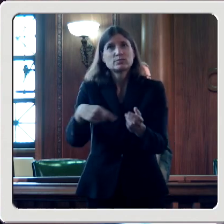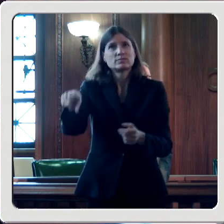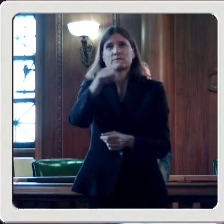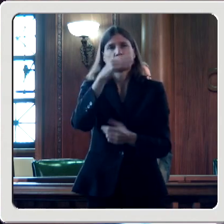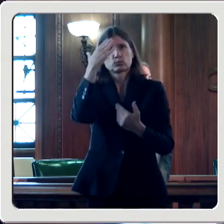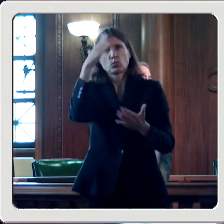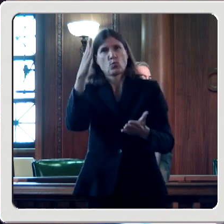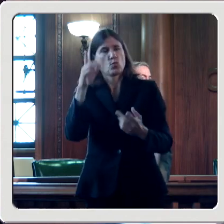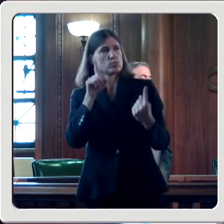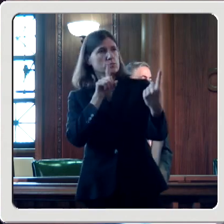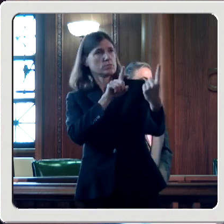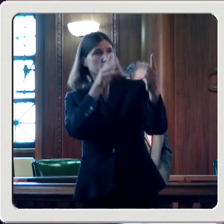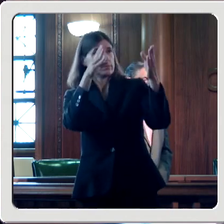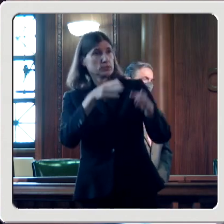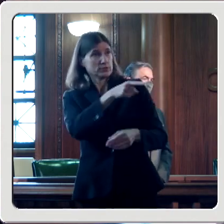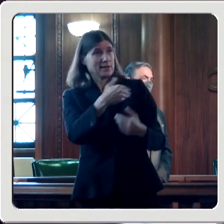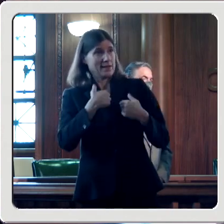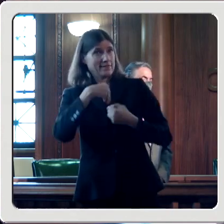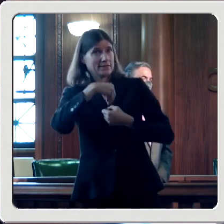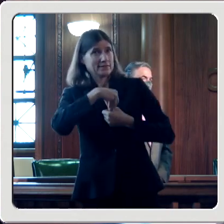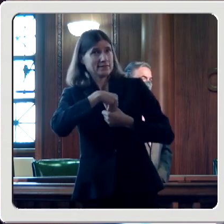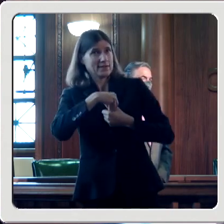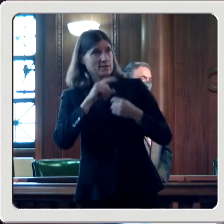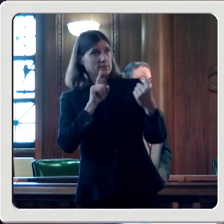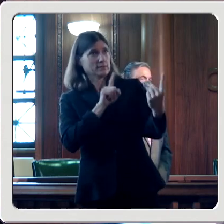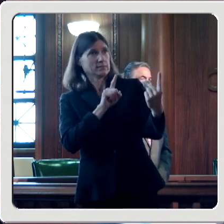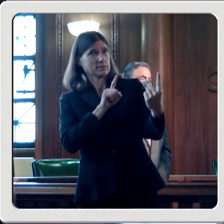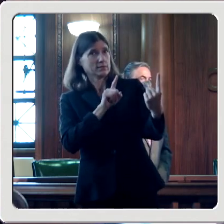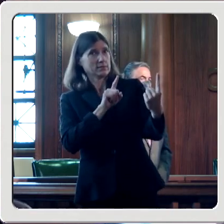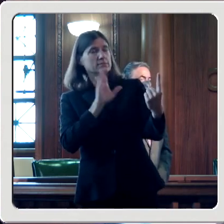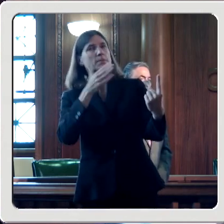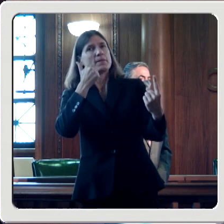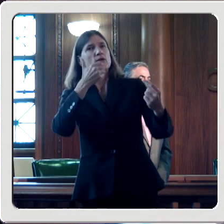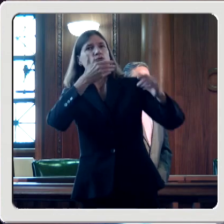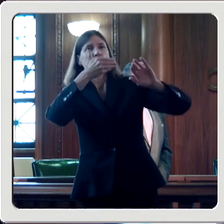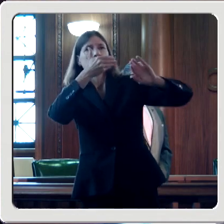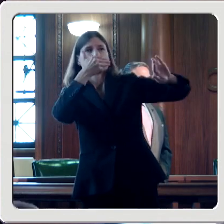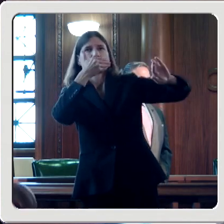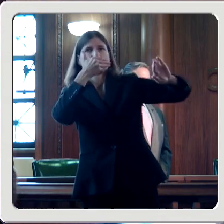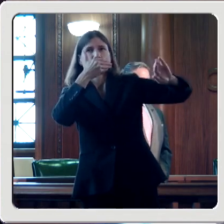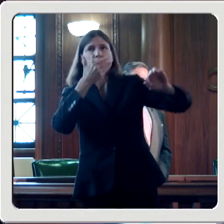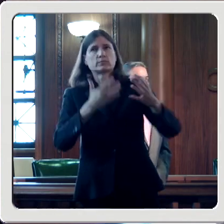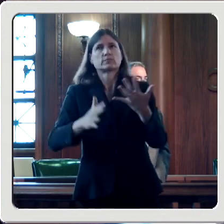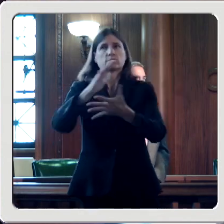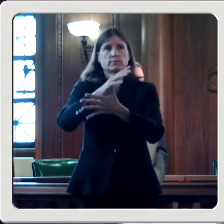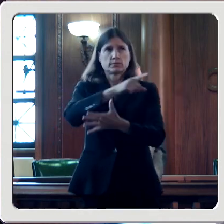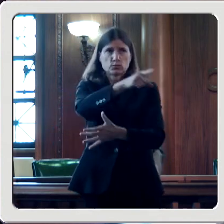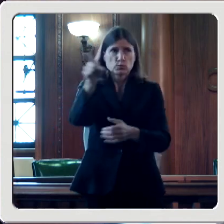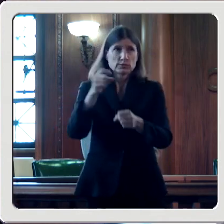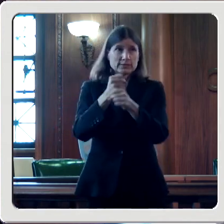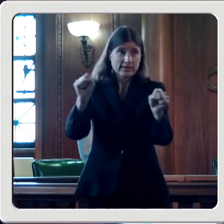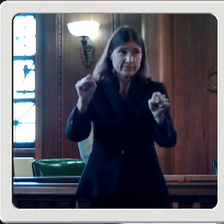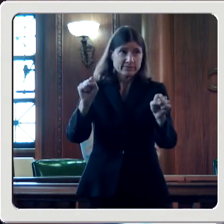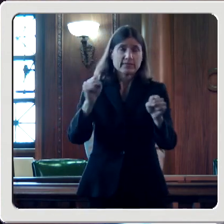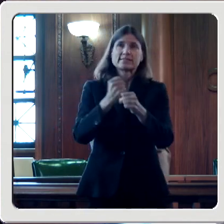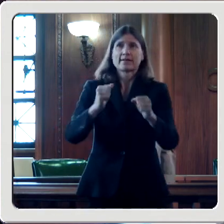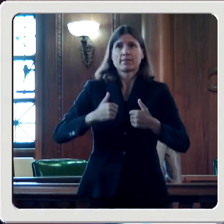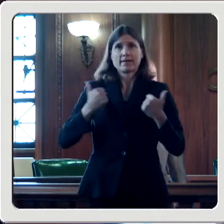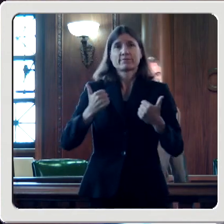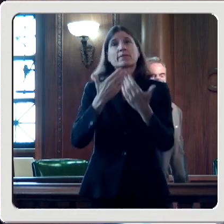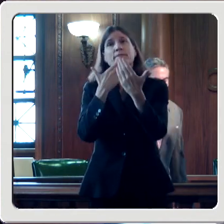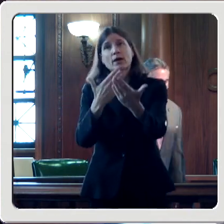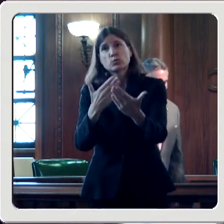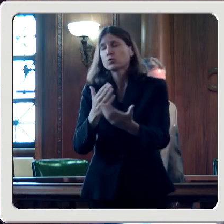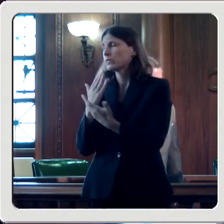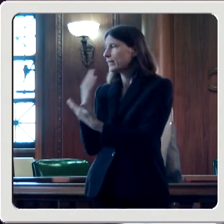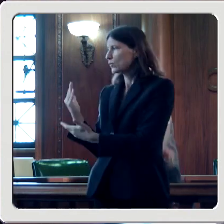Thank you for what you're doing to both protect the lives as well as the livelihoods of our community. Thank you, Dr. Roos. So now I'll